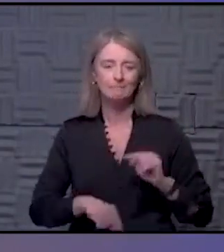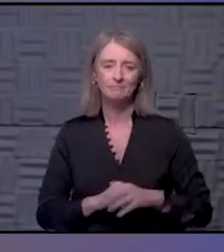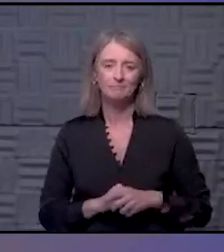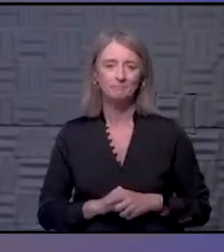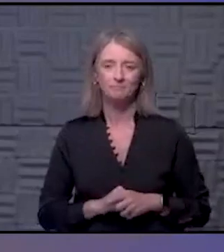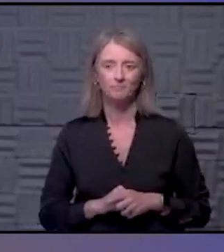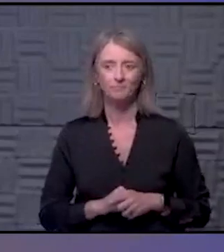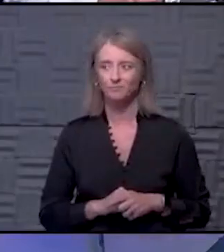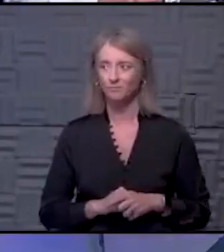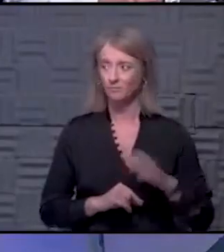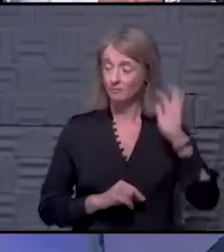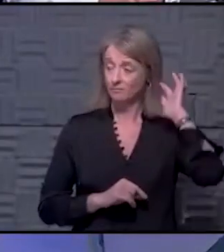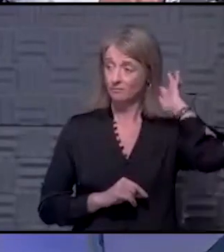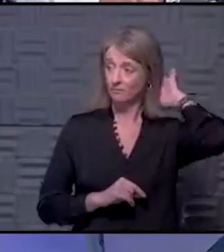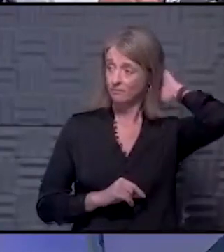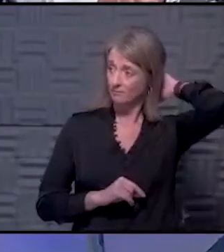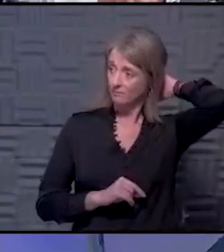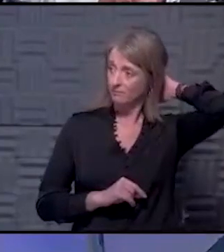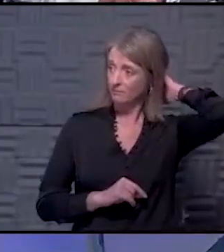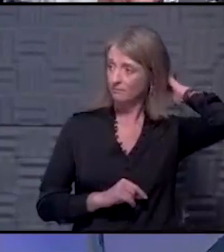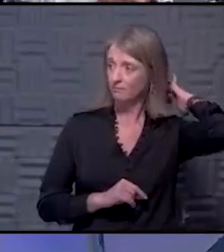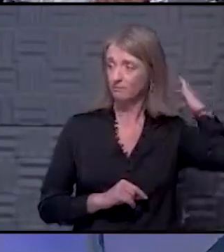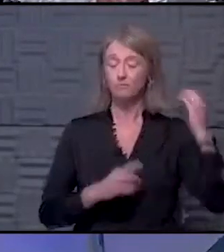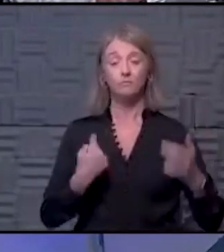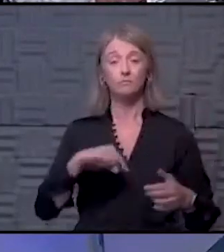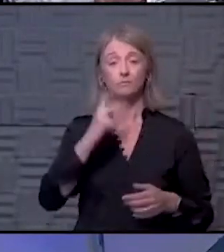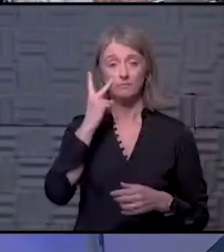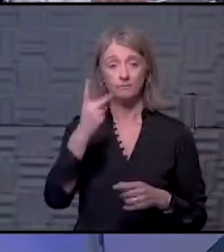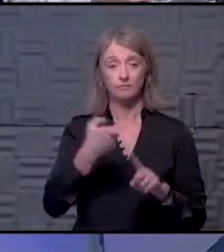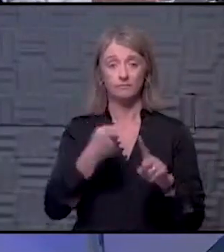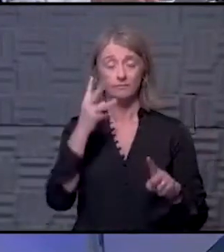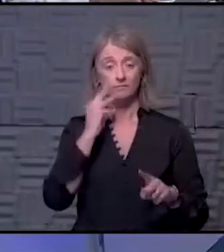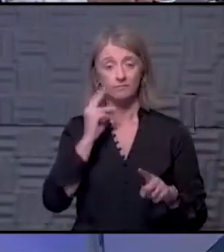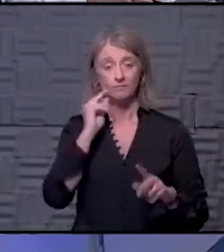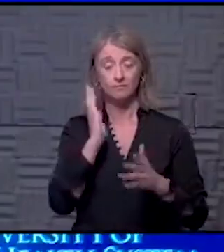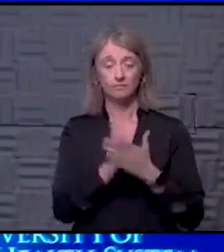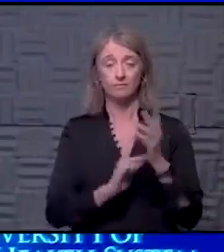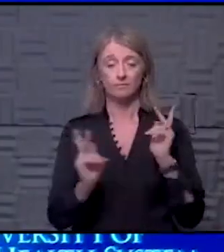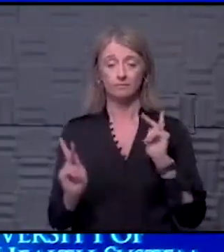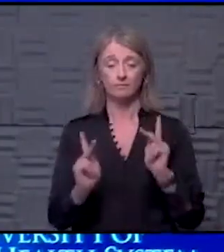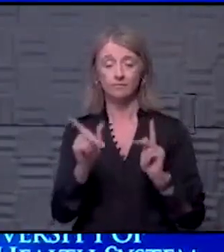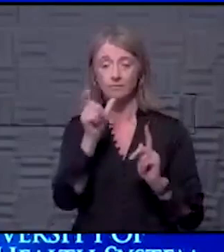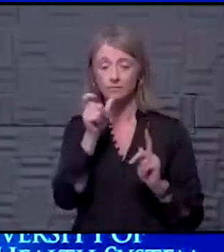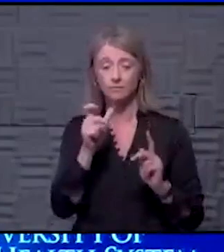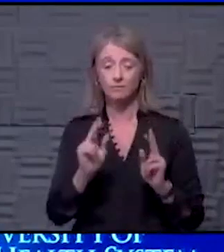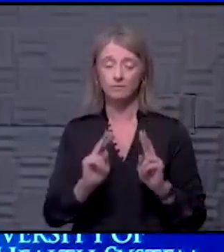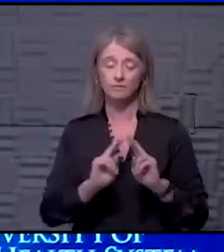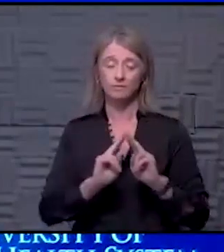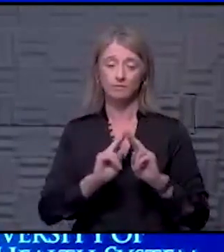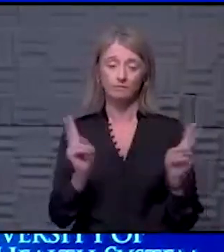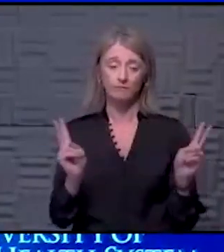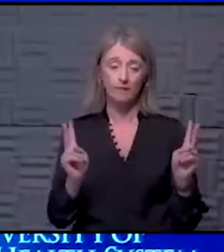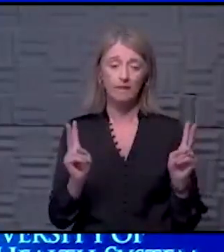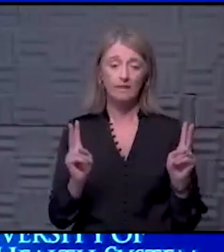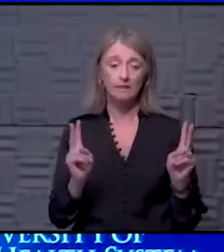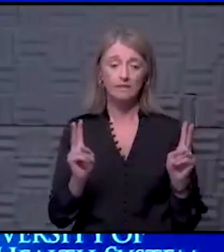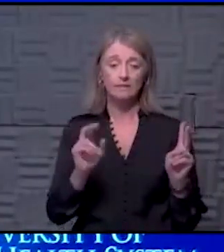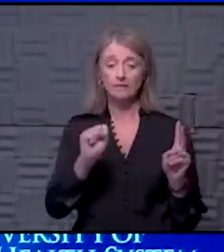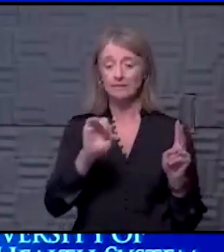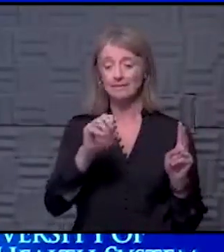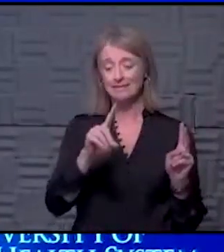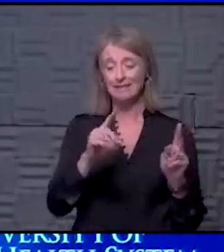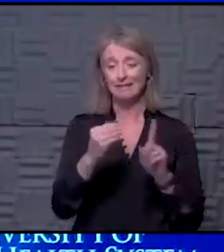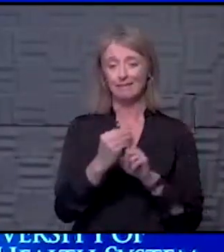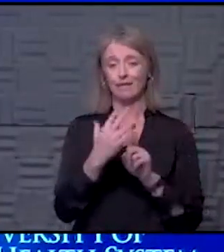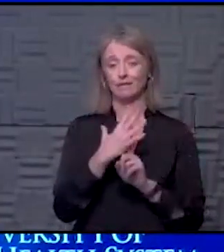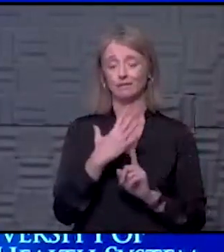When we've seen from sort of our experience, some people who've had a very significant sort of side